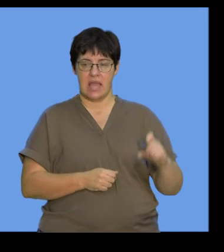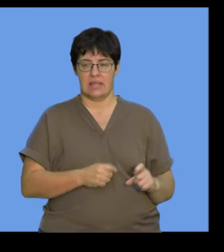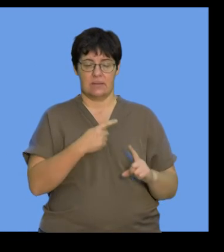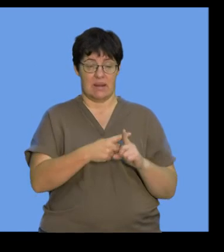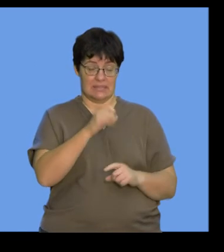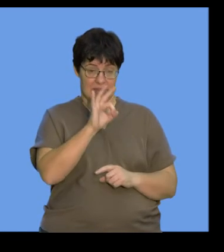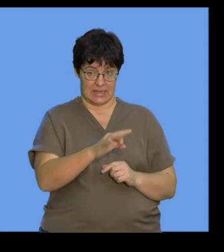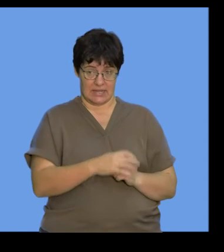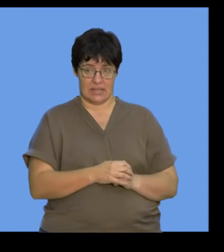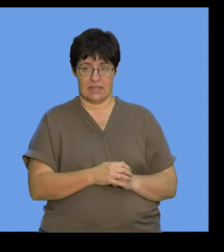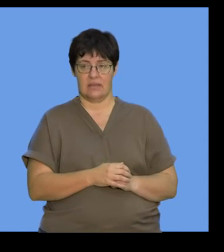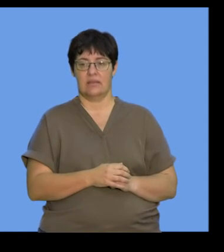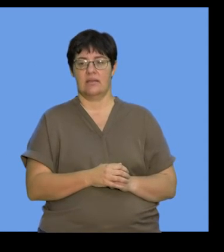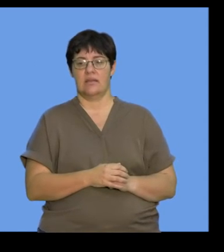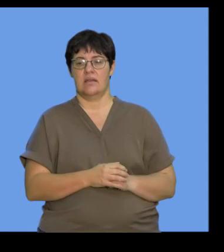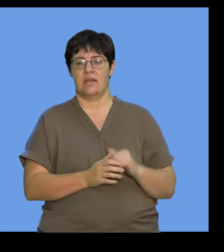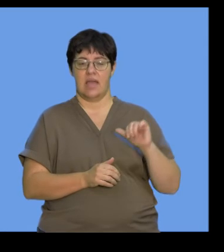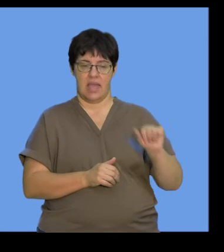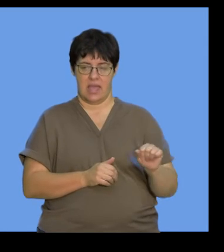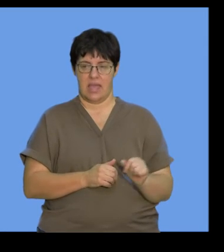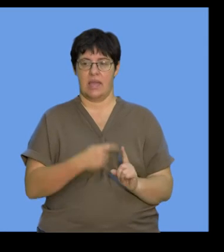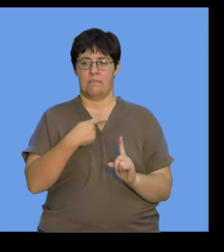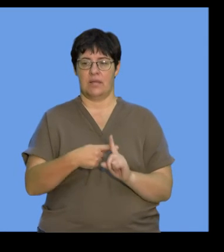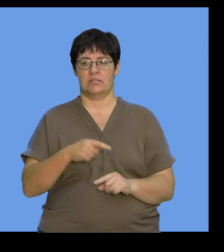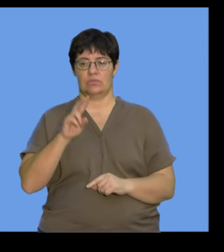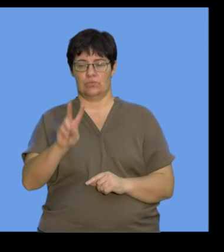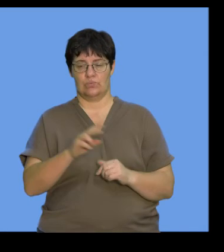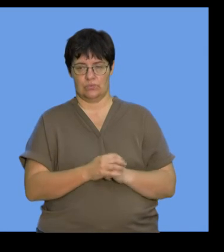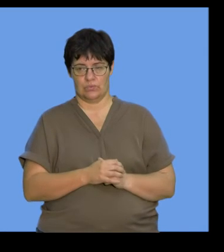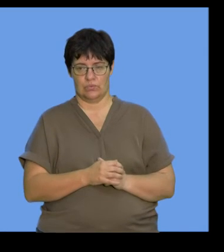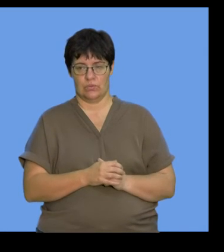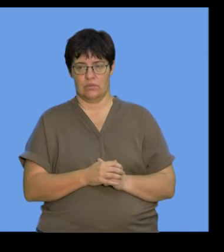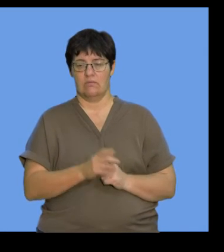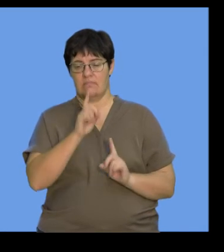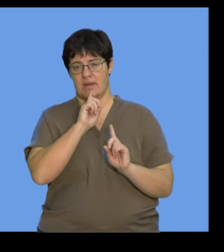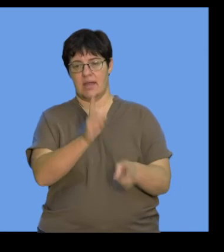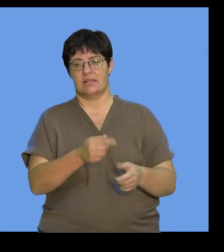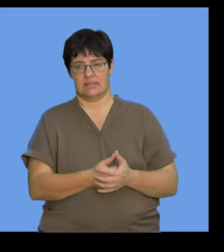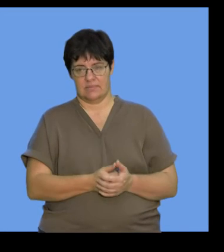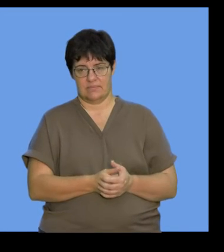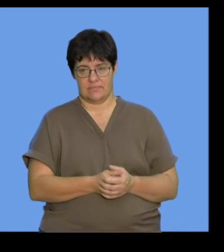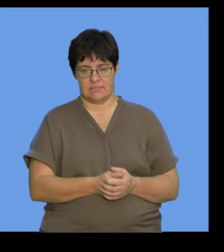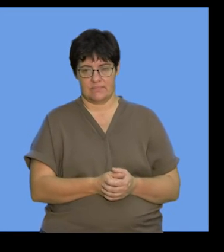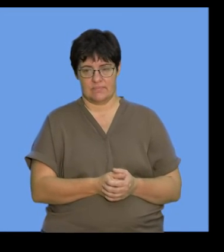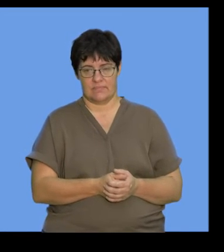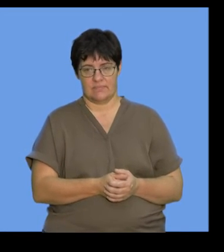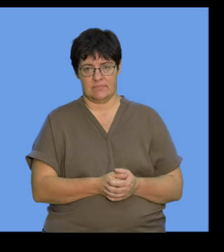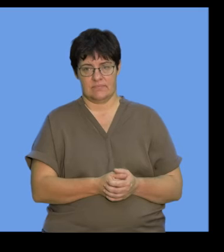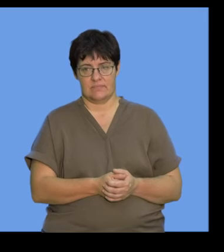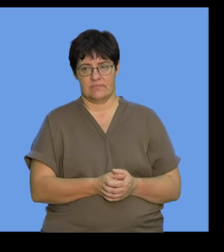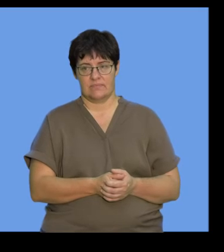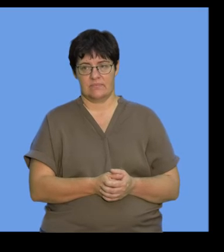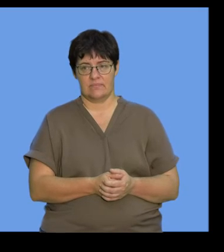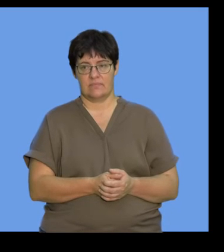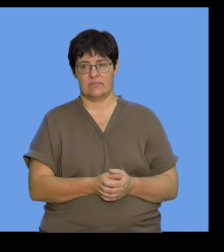x plus 3 into a plus 2, and that will then be my